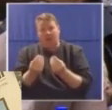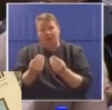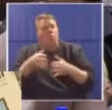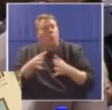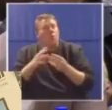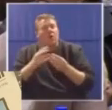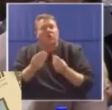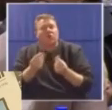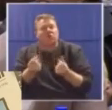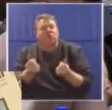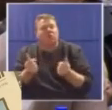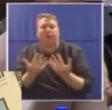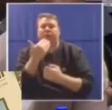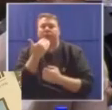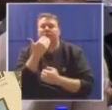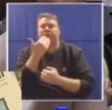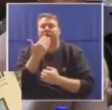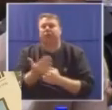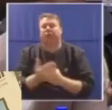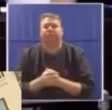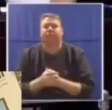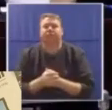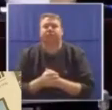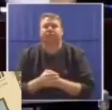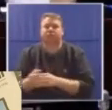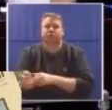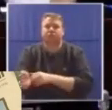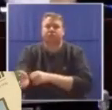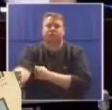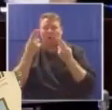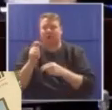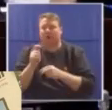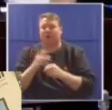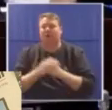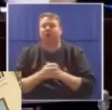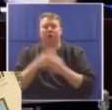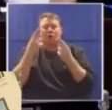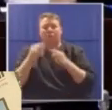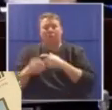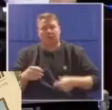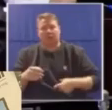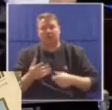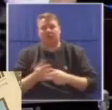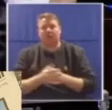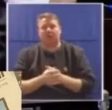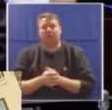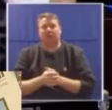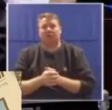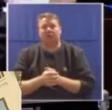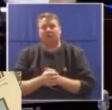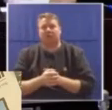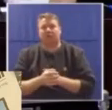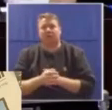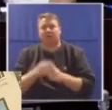you. Thank you, Honorable Thring. The President. Thank you, Honorable